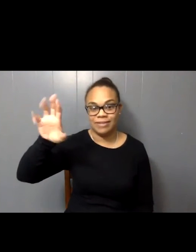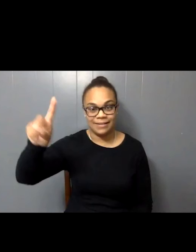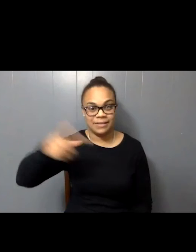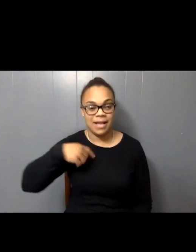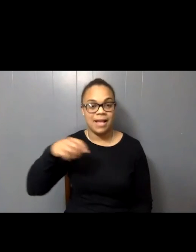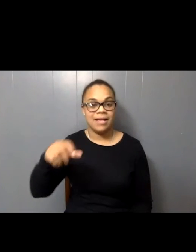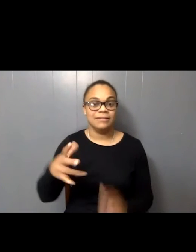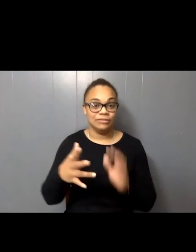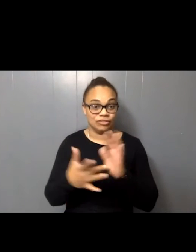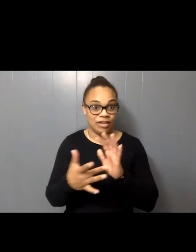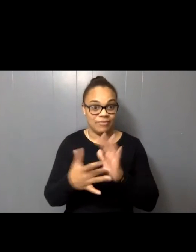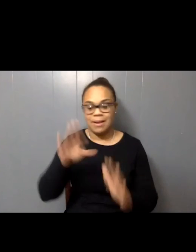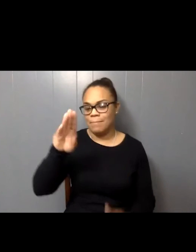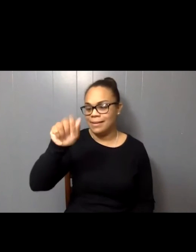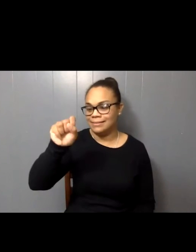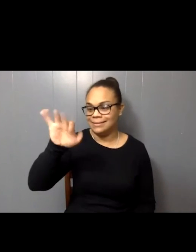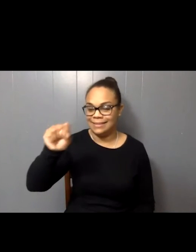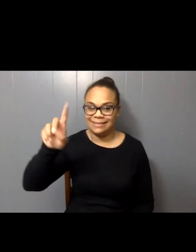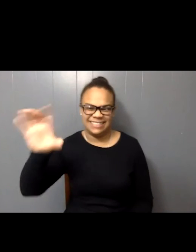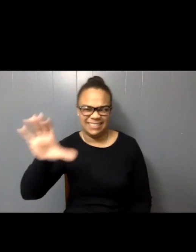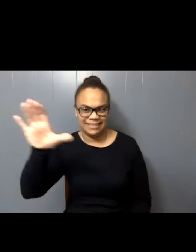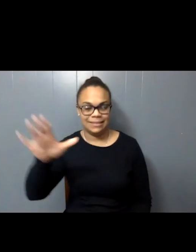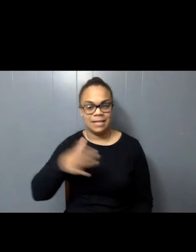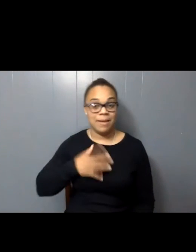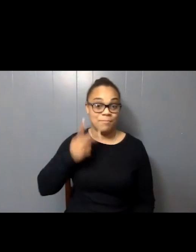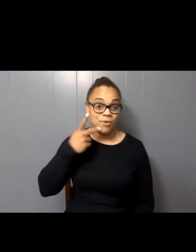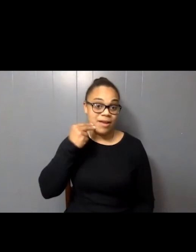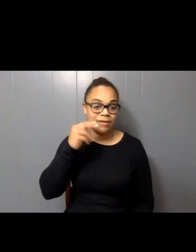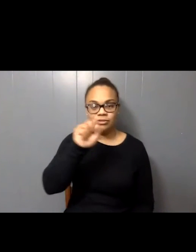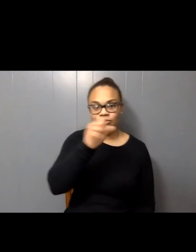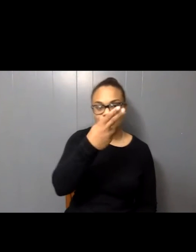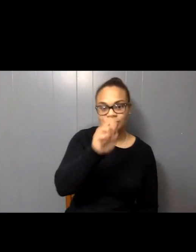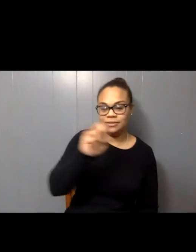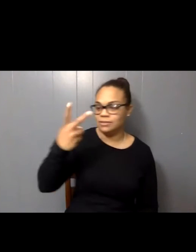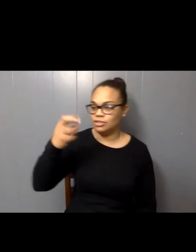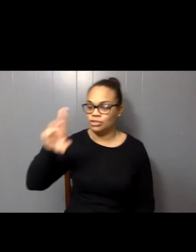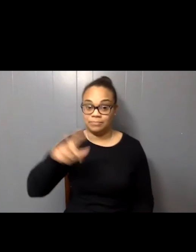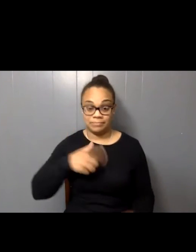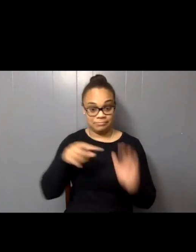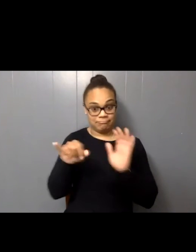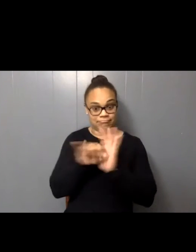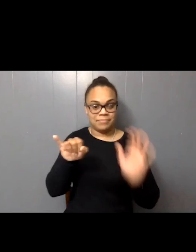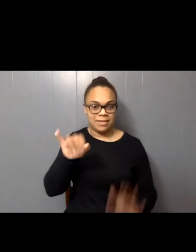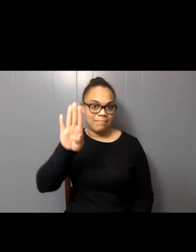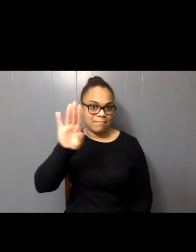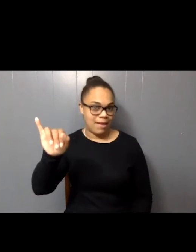and I go by the pronouns she, her. And I identify as bisexual